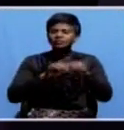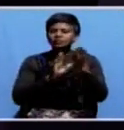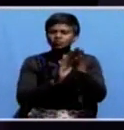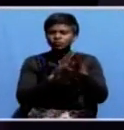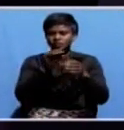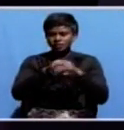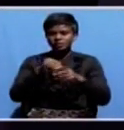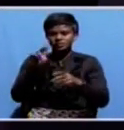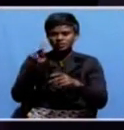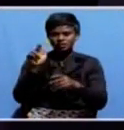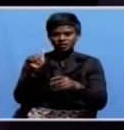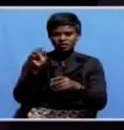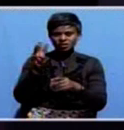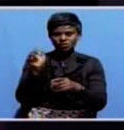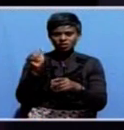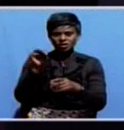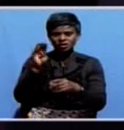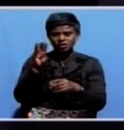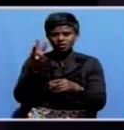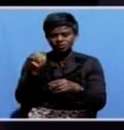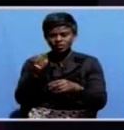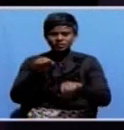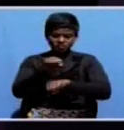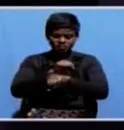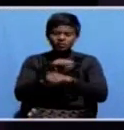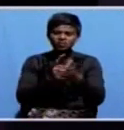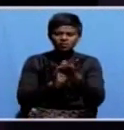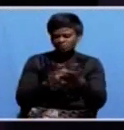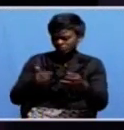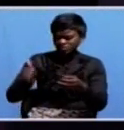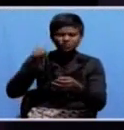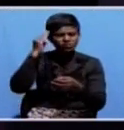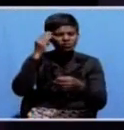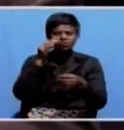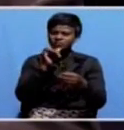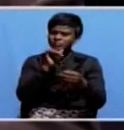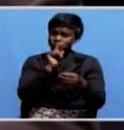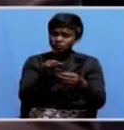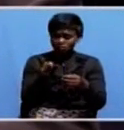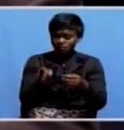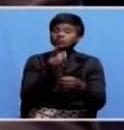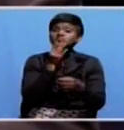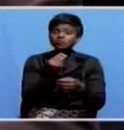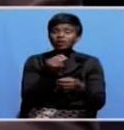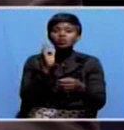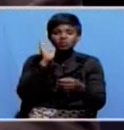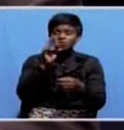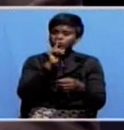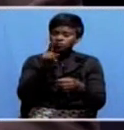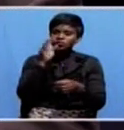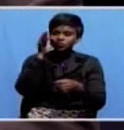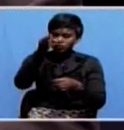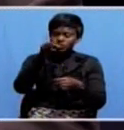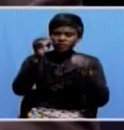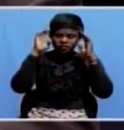that this gentleman you were playing with would become president one day? No, Chiluba was a leader in